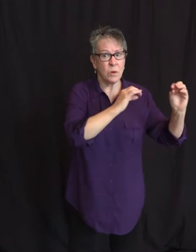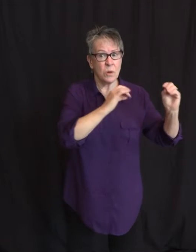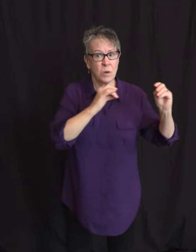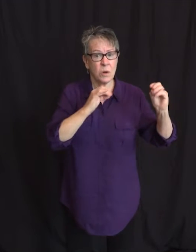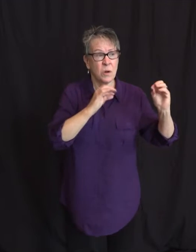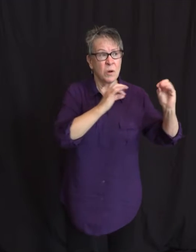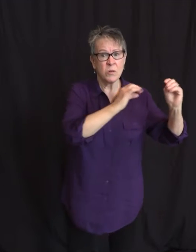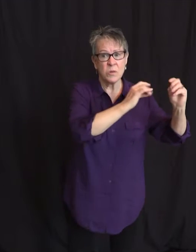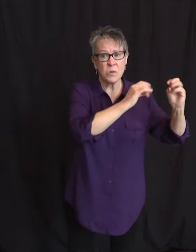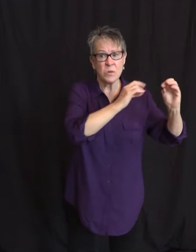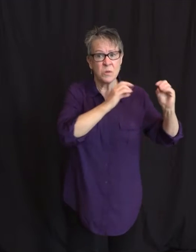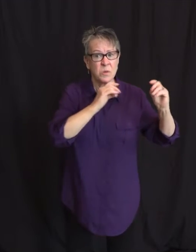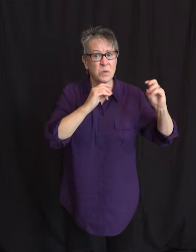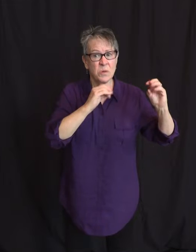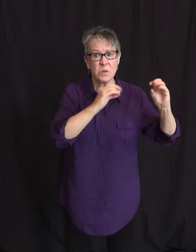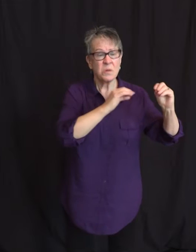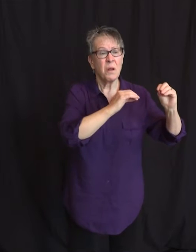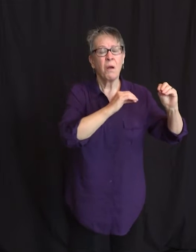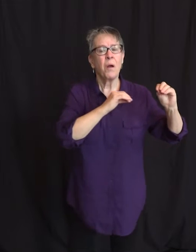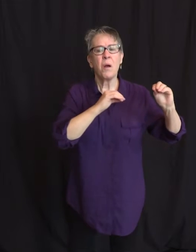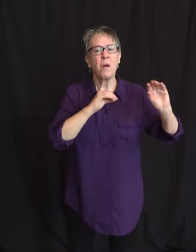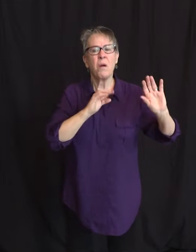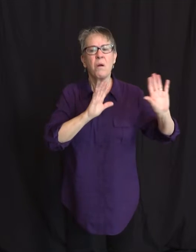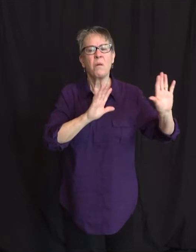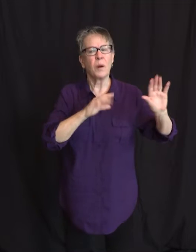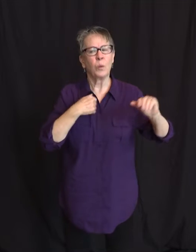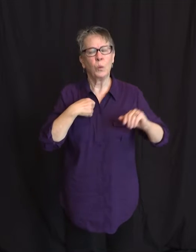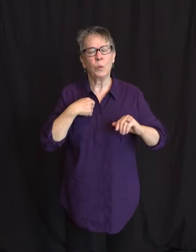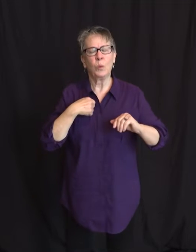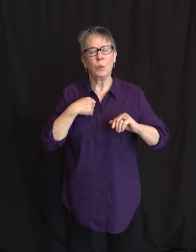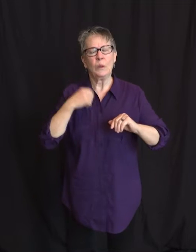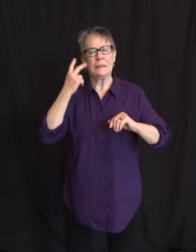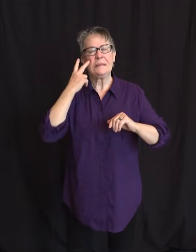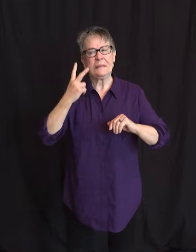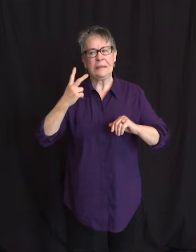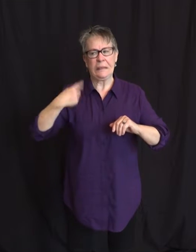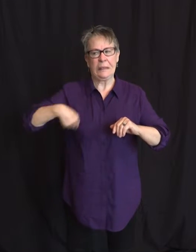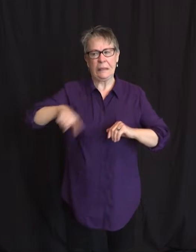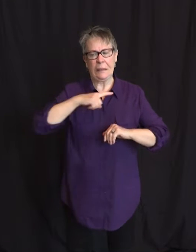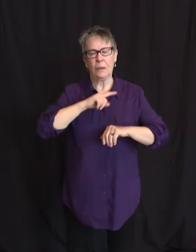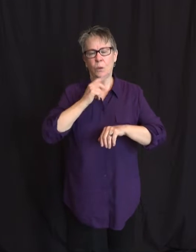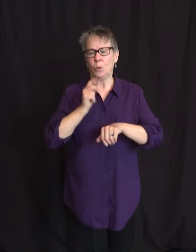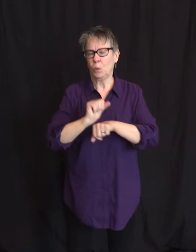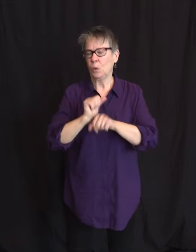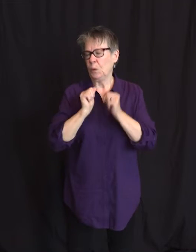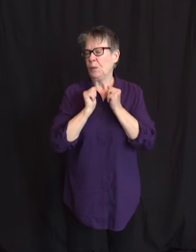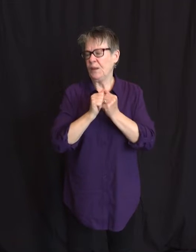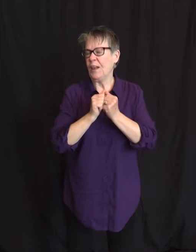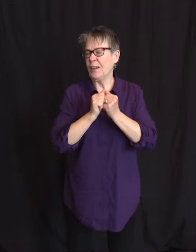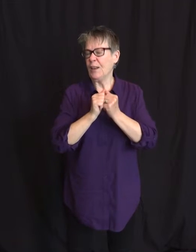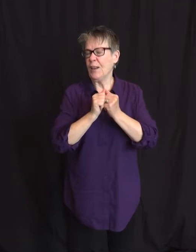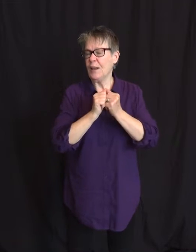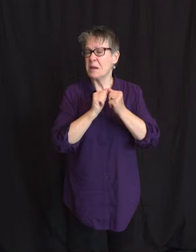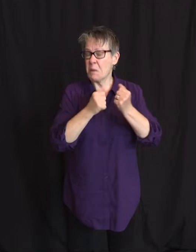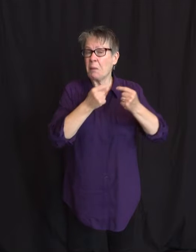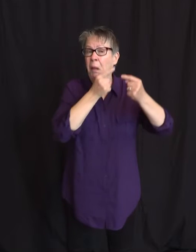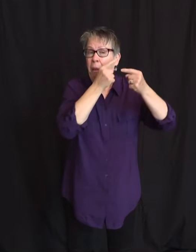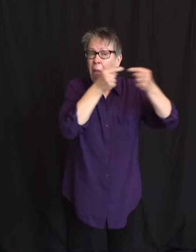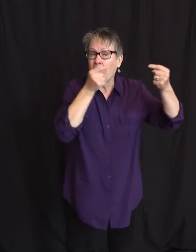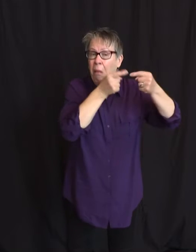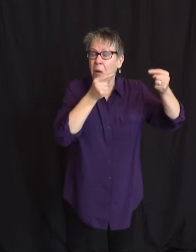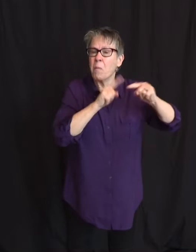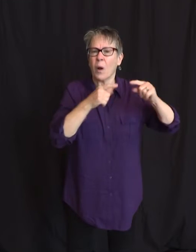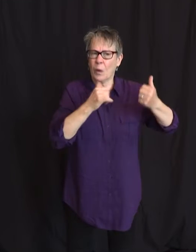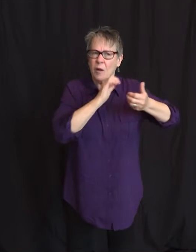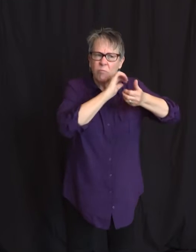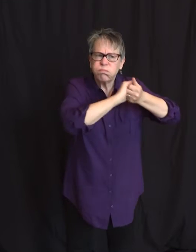I think that this shared experience, COVID knows no neighborhood, it knows no zip code,